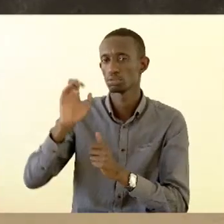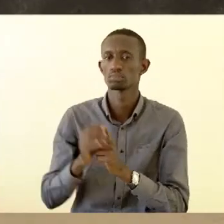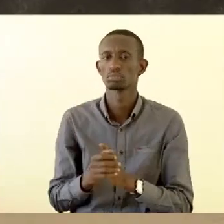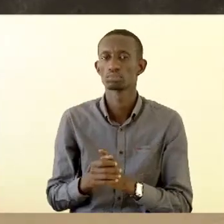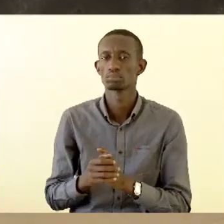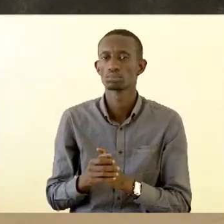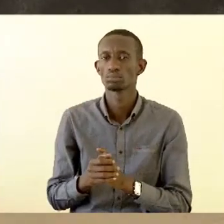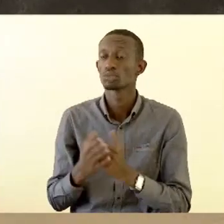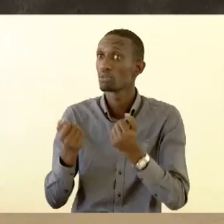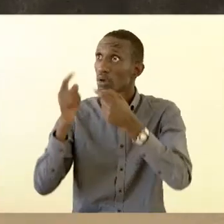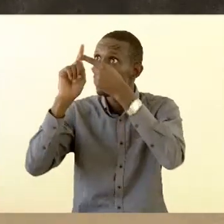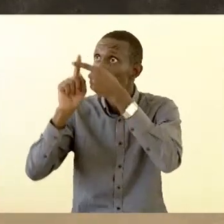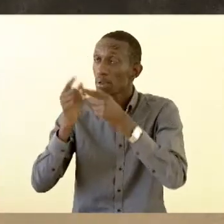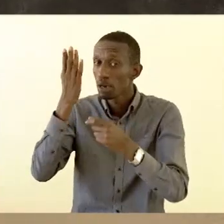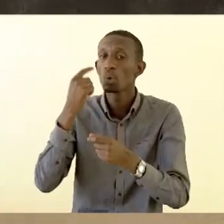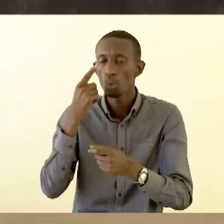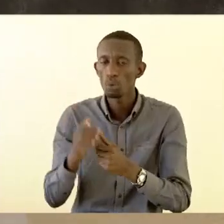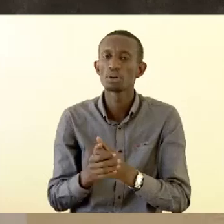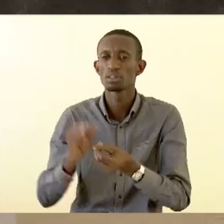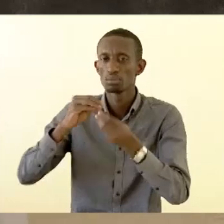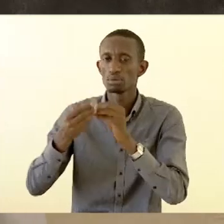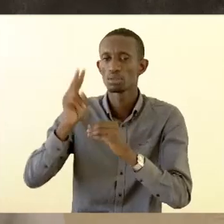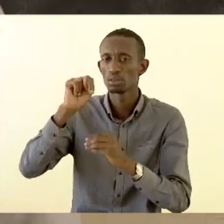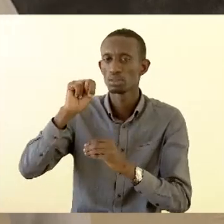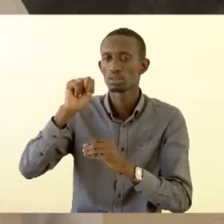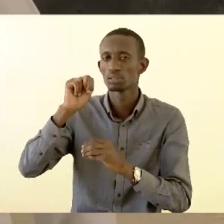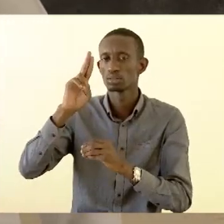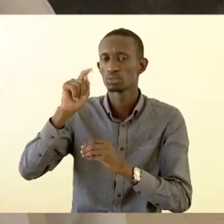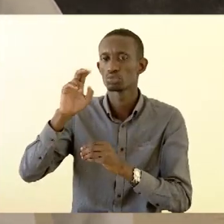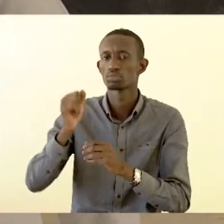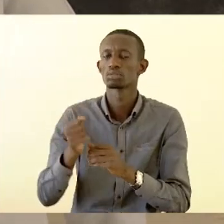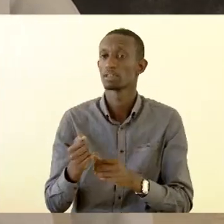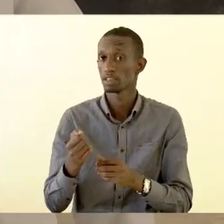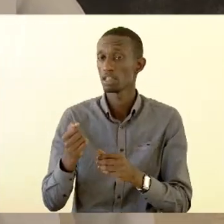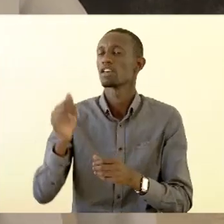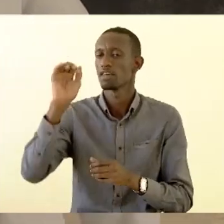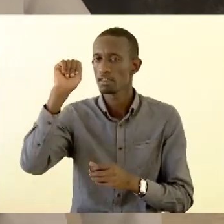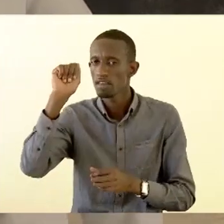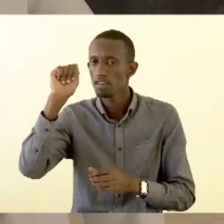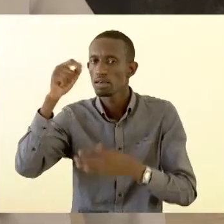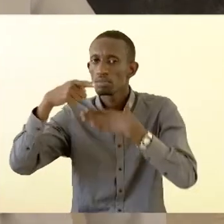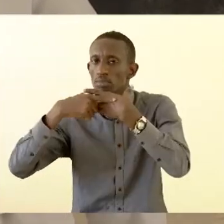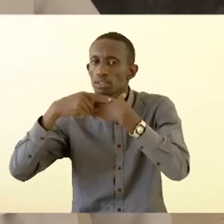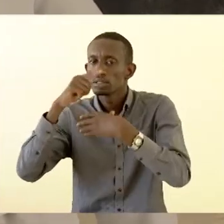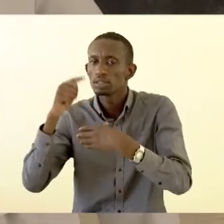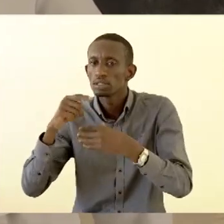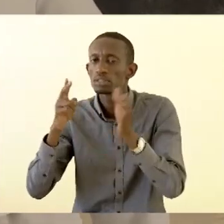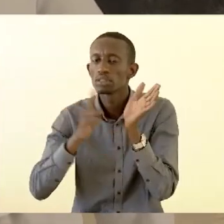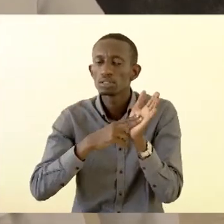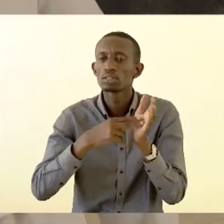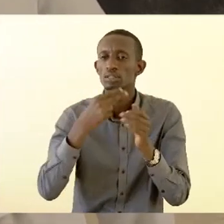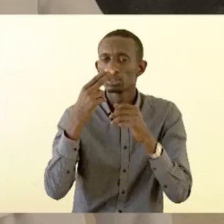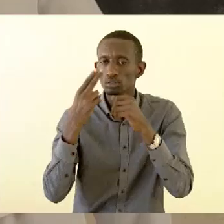get the number of neutrons. That will be A minus Z and 27 minus 13,